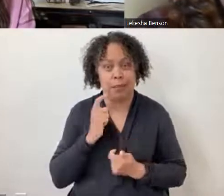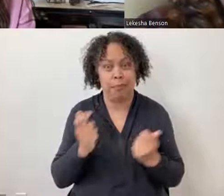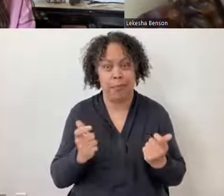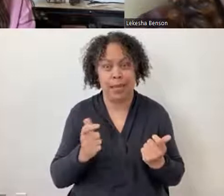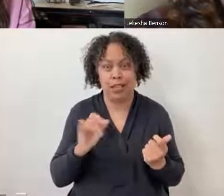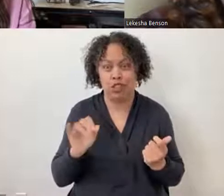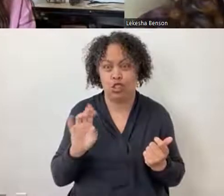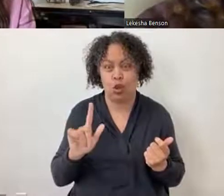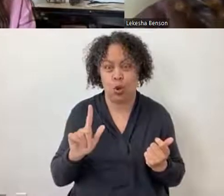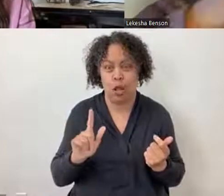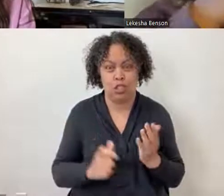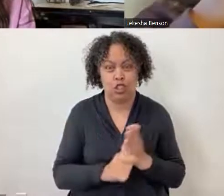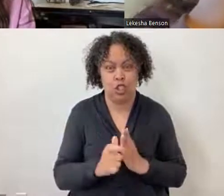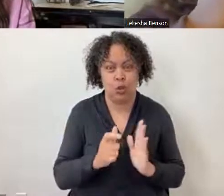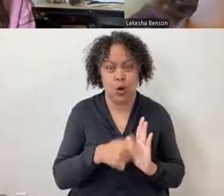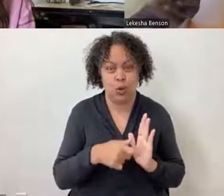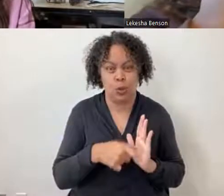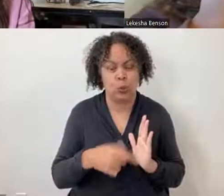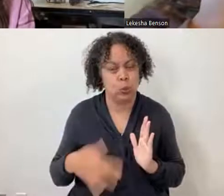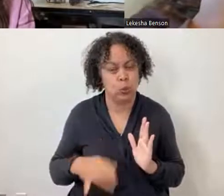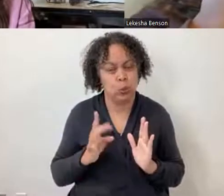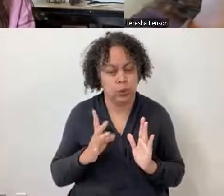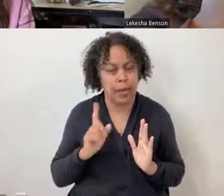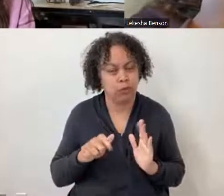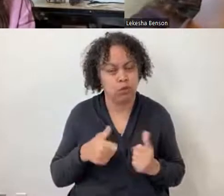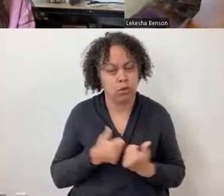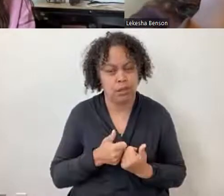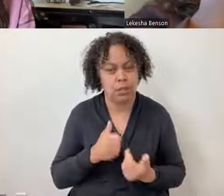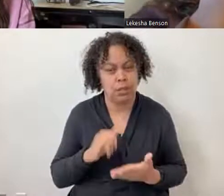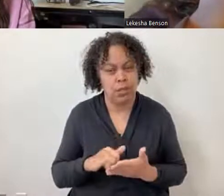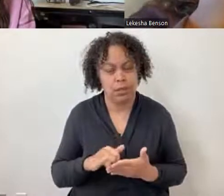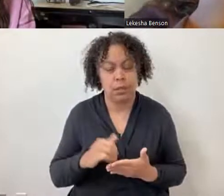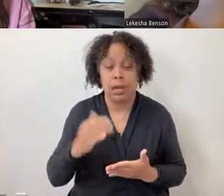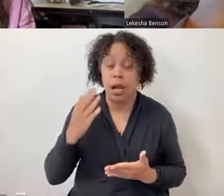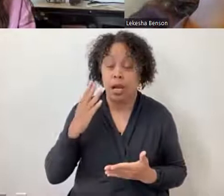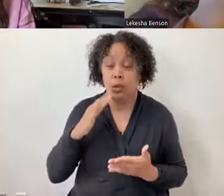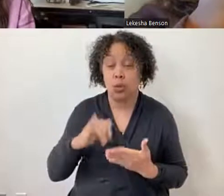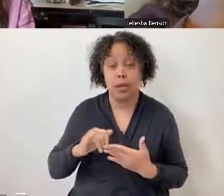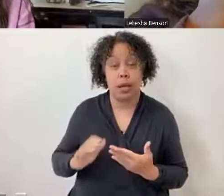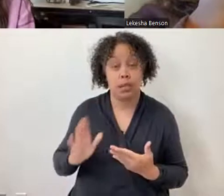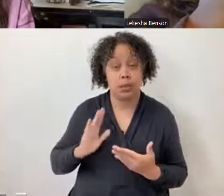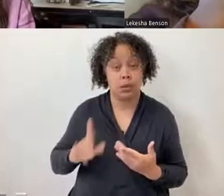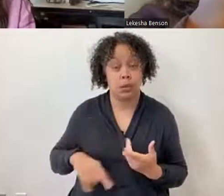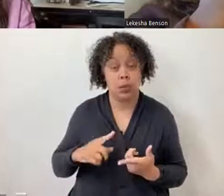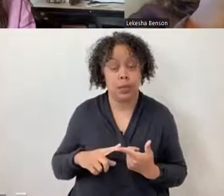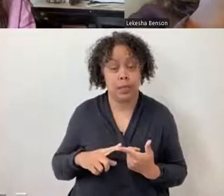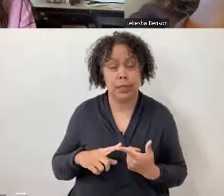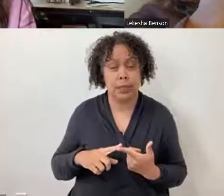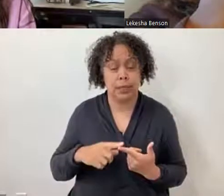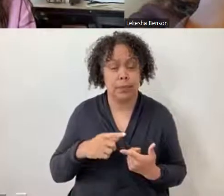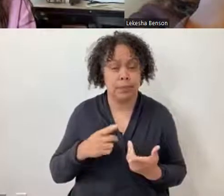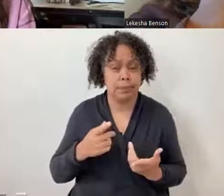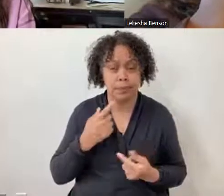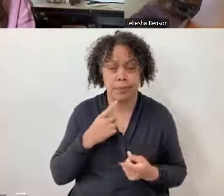a component that is necessary. I know when they said that when they were going to do and release from